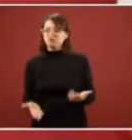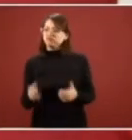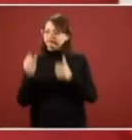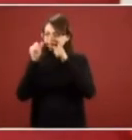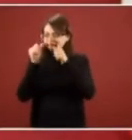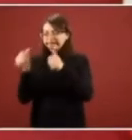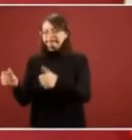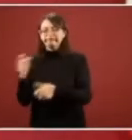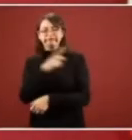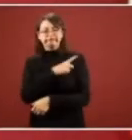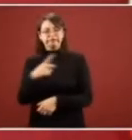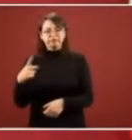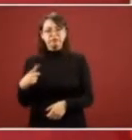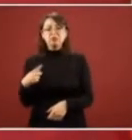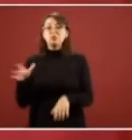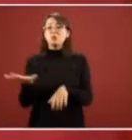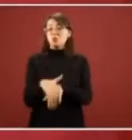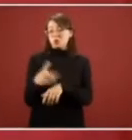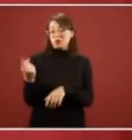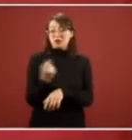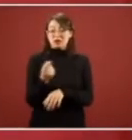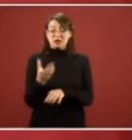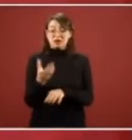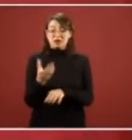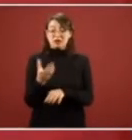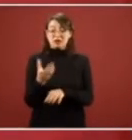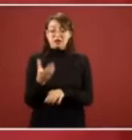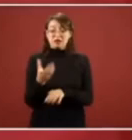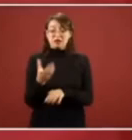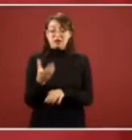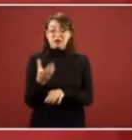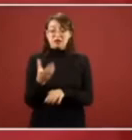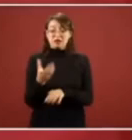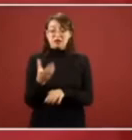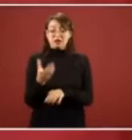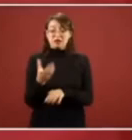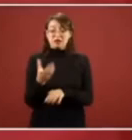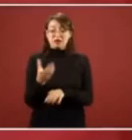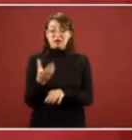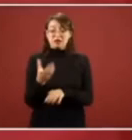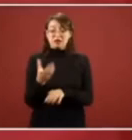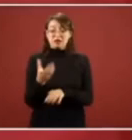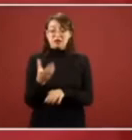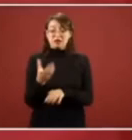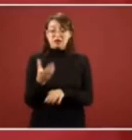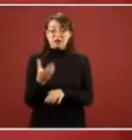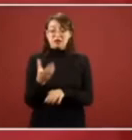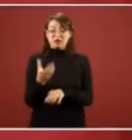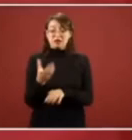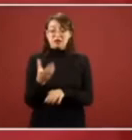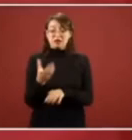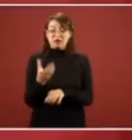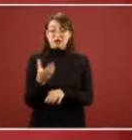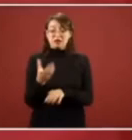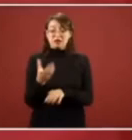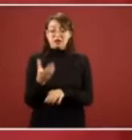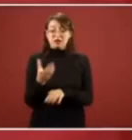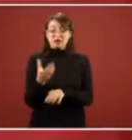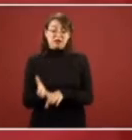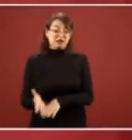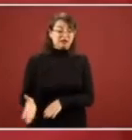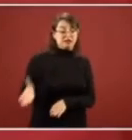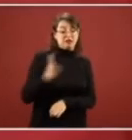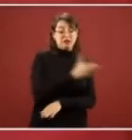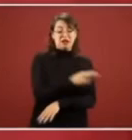Durante todo el periodo neoliberal que se le dio el espacio. During the whole neoliberal period where they turned their